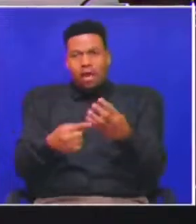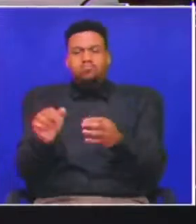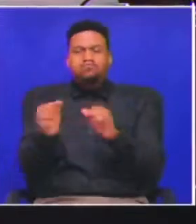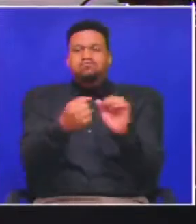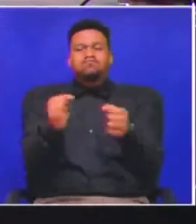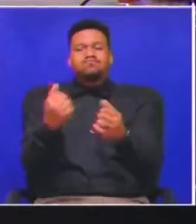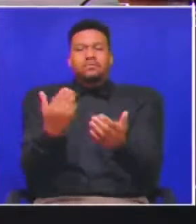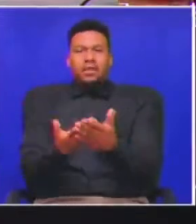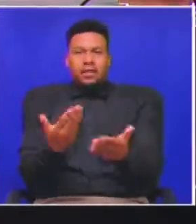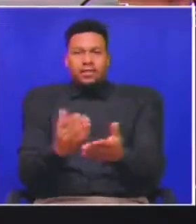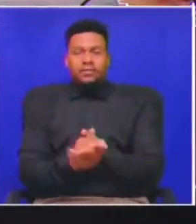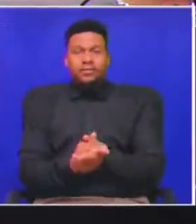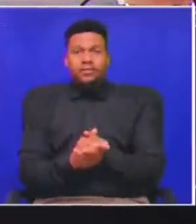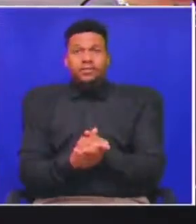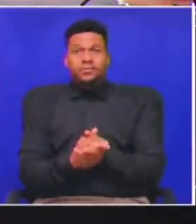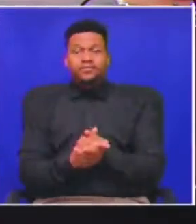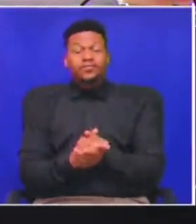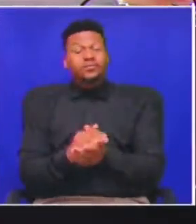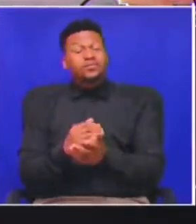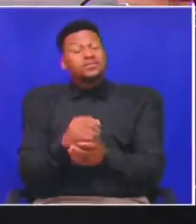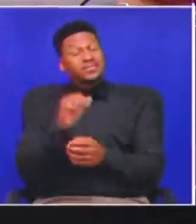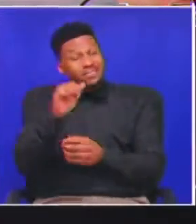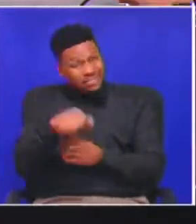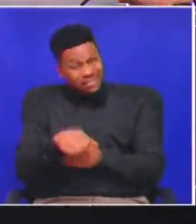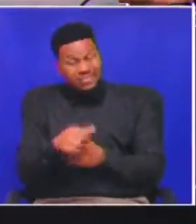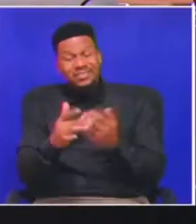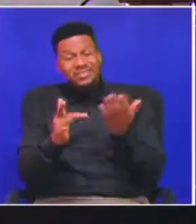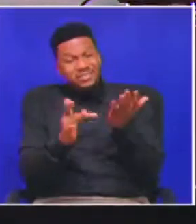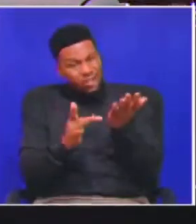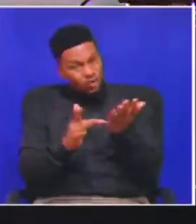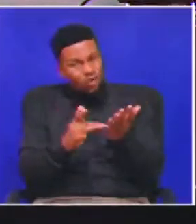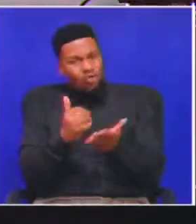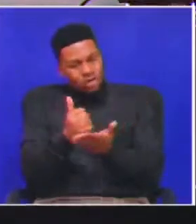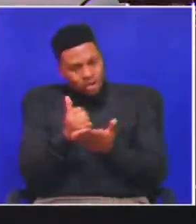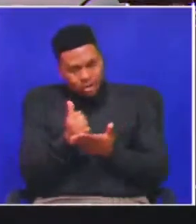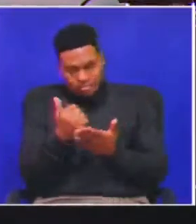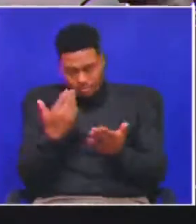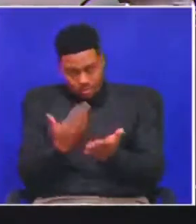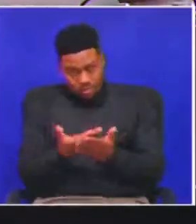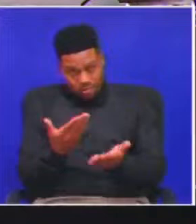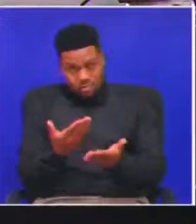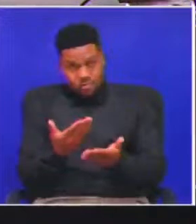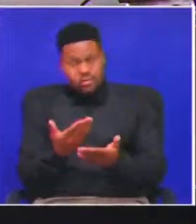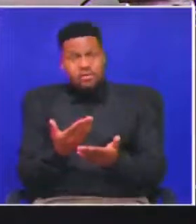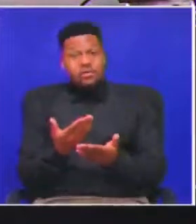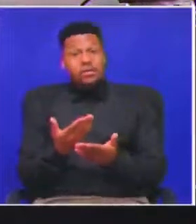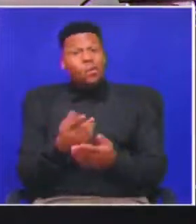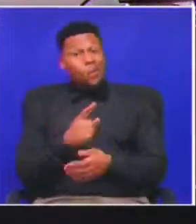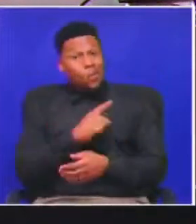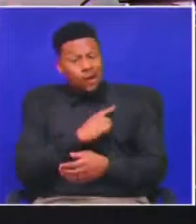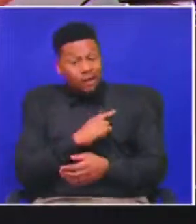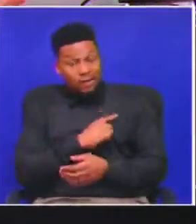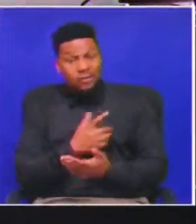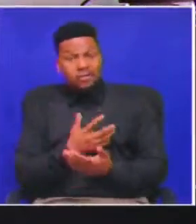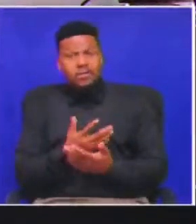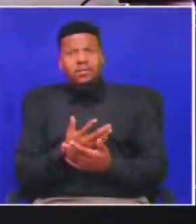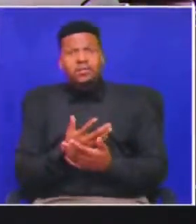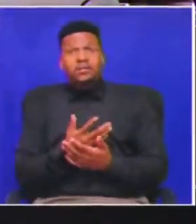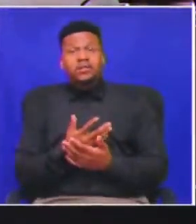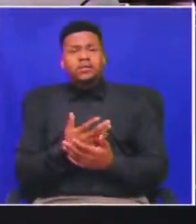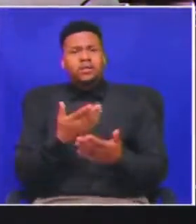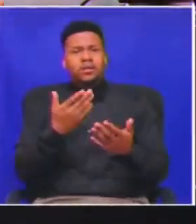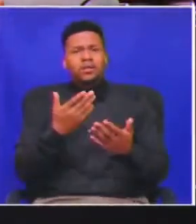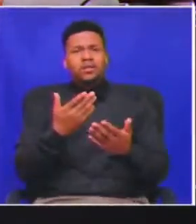also help, because when you use technology, you are then able to use it that can actually